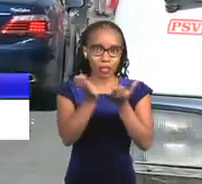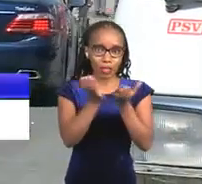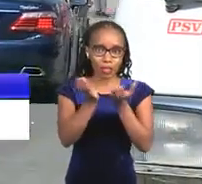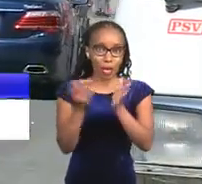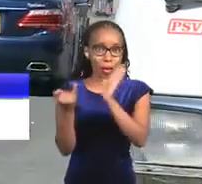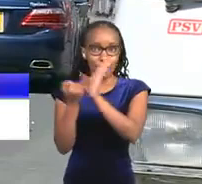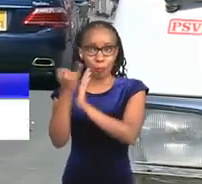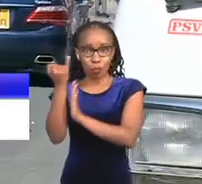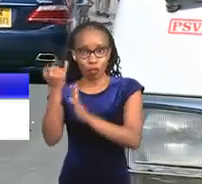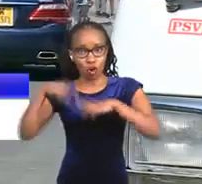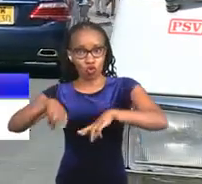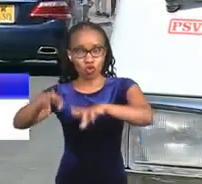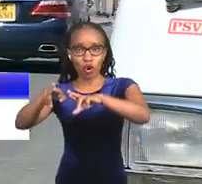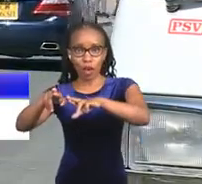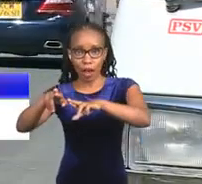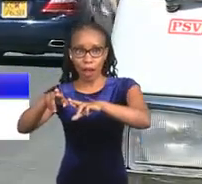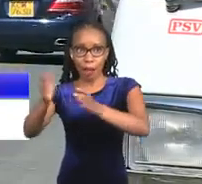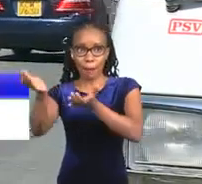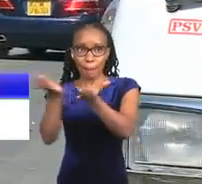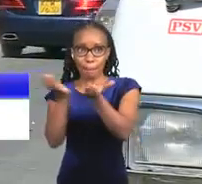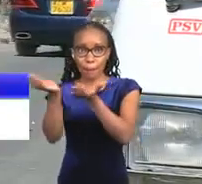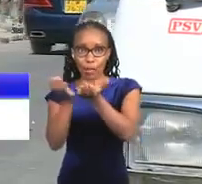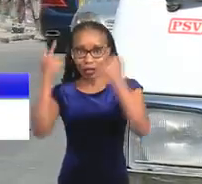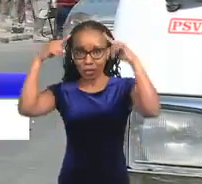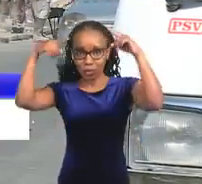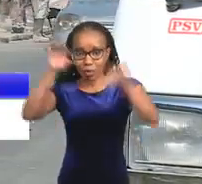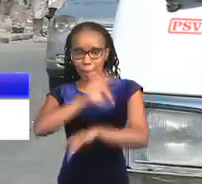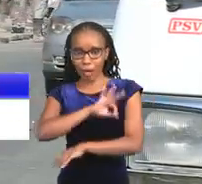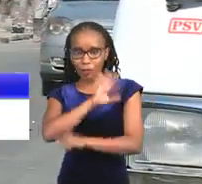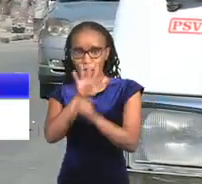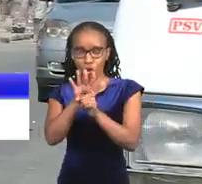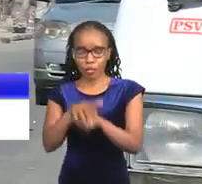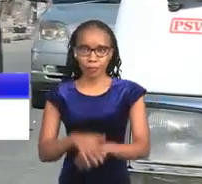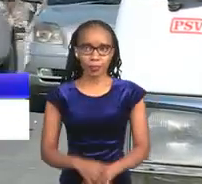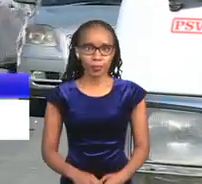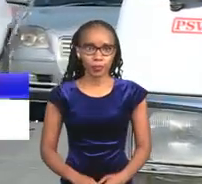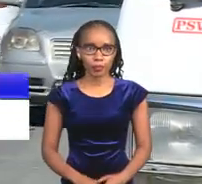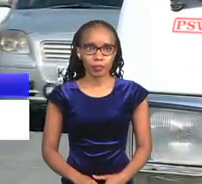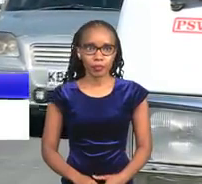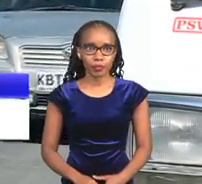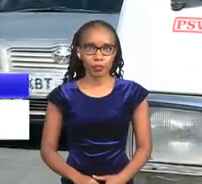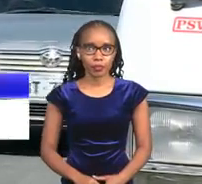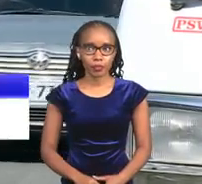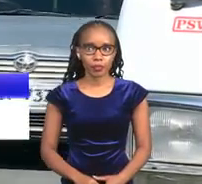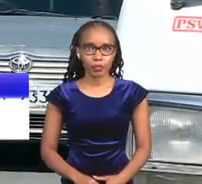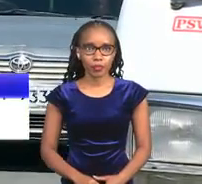now improved road is a sign of business making profits. Robert Auma, Switch TV